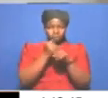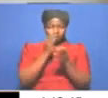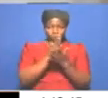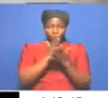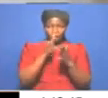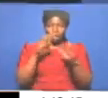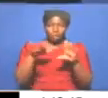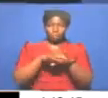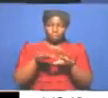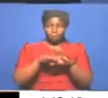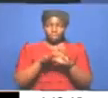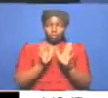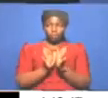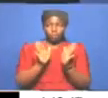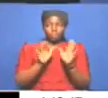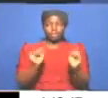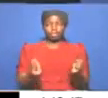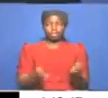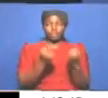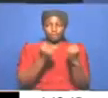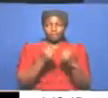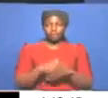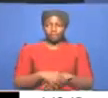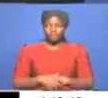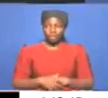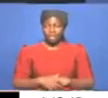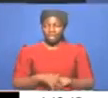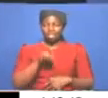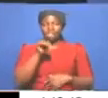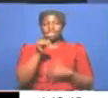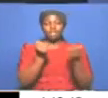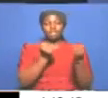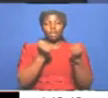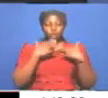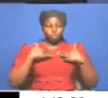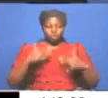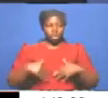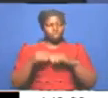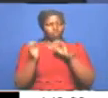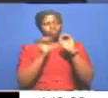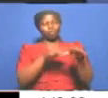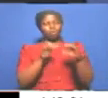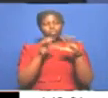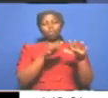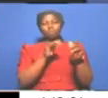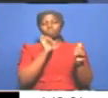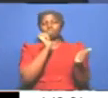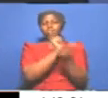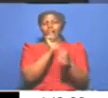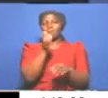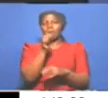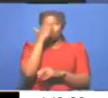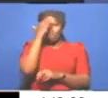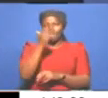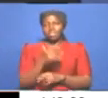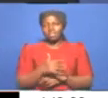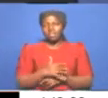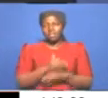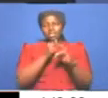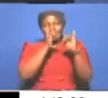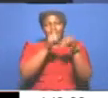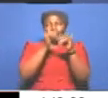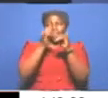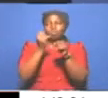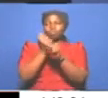public are safe. How come these vehicles that are dumping bodies have never been caught? The individuals who are doing this, how come